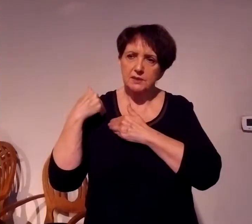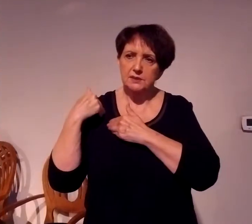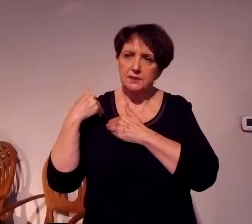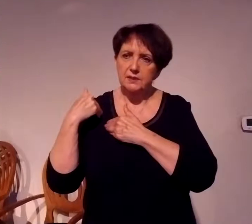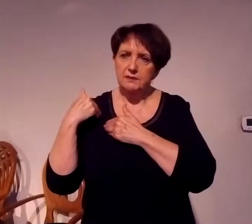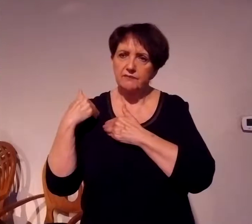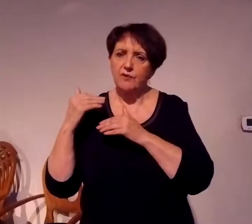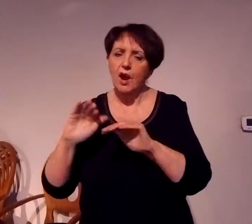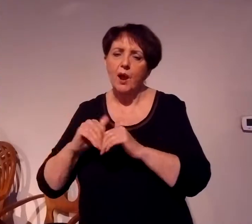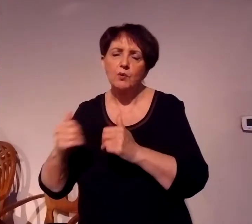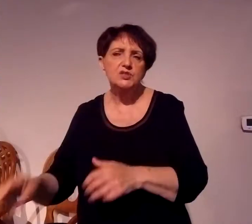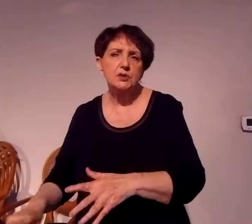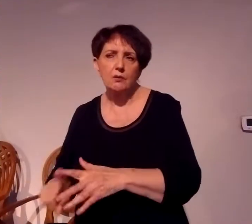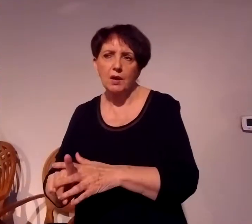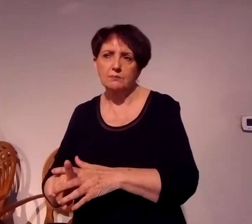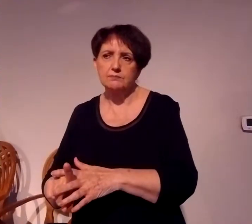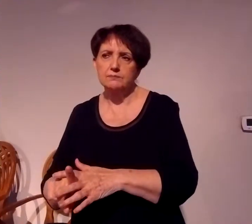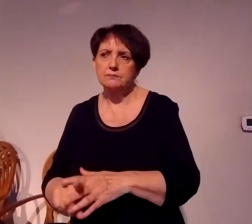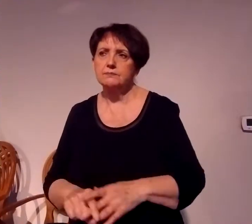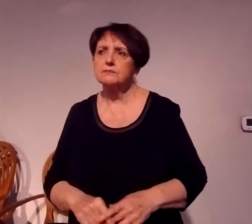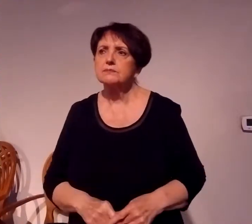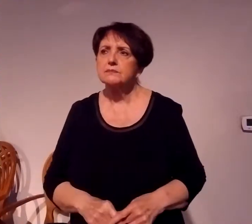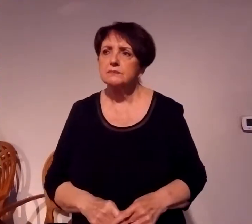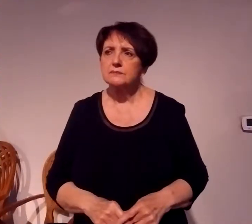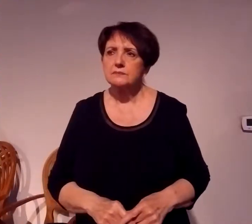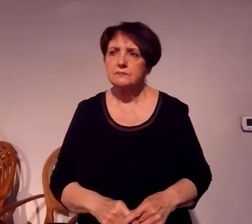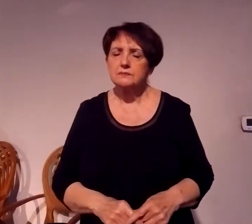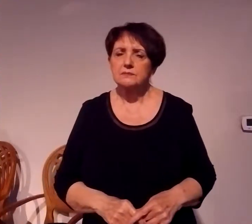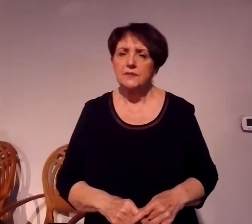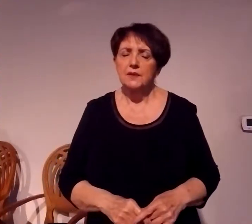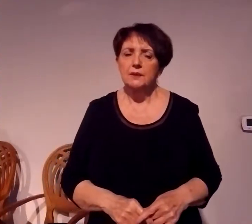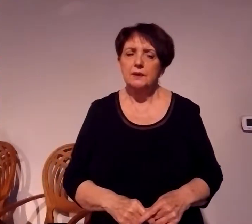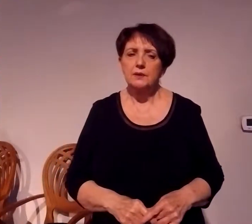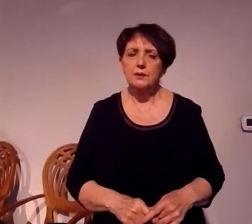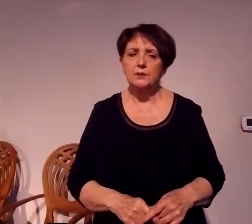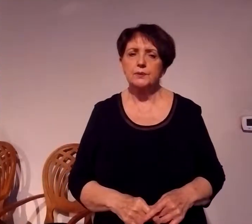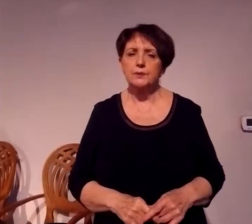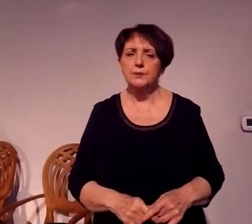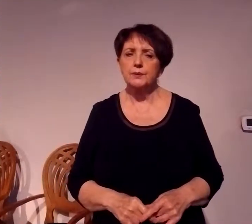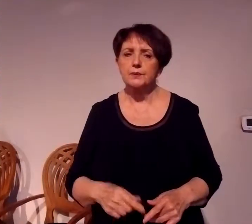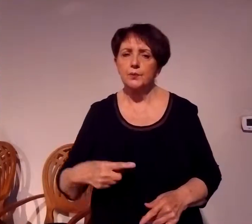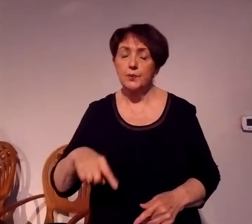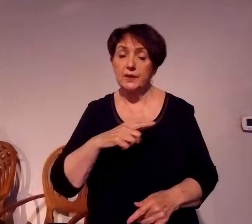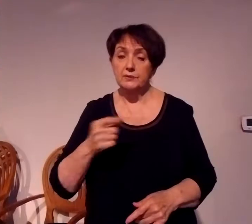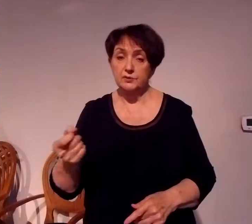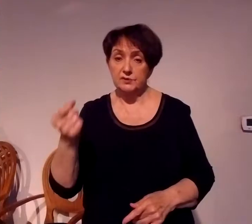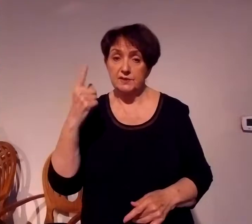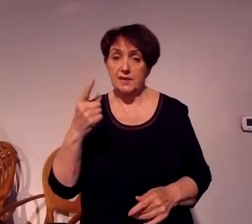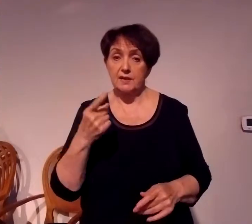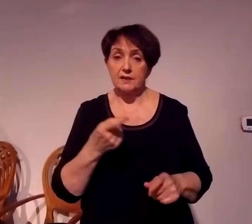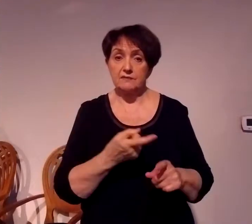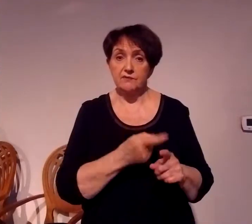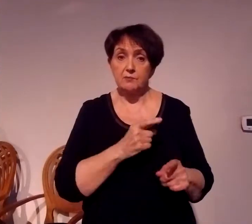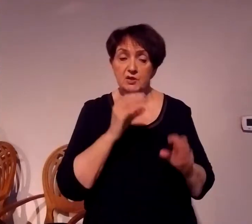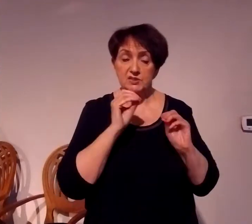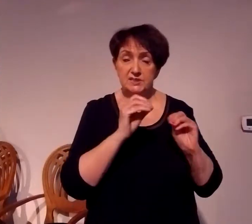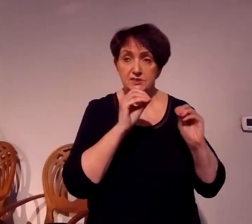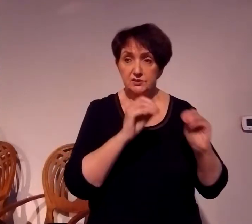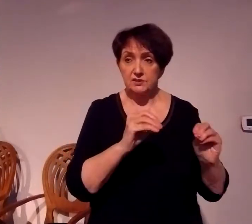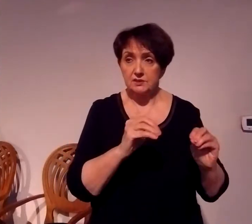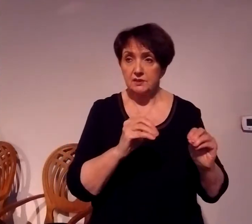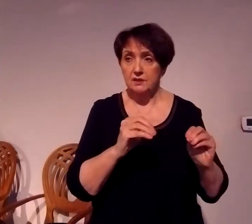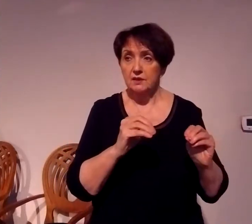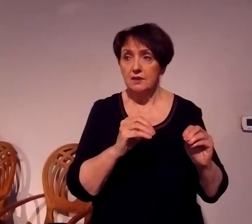for how we show up. And do you see, because we understand from our mystical teaching and from the quantum